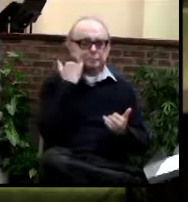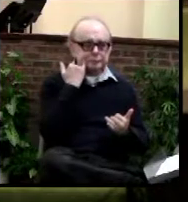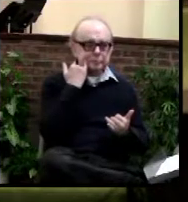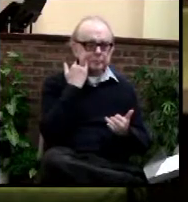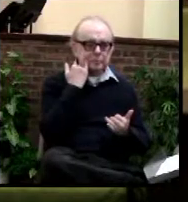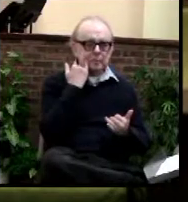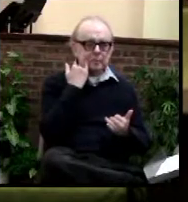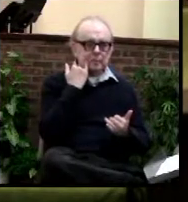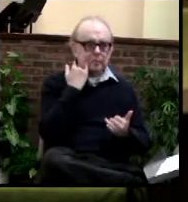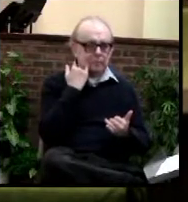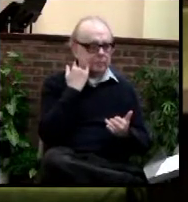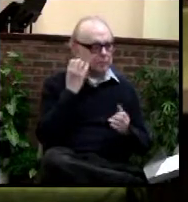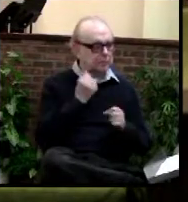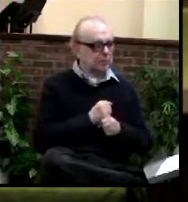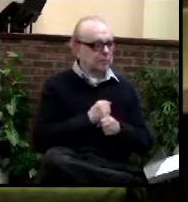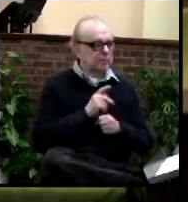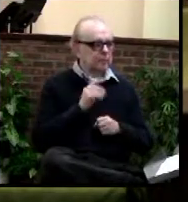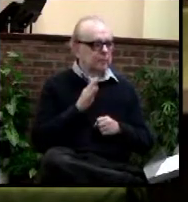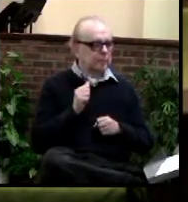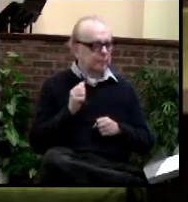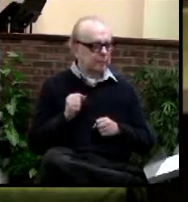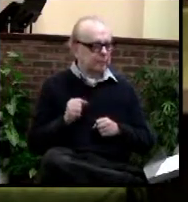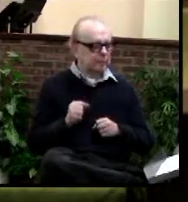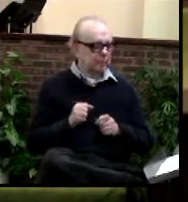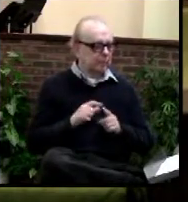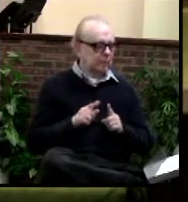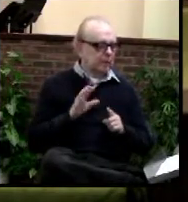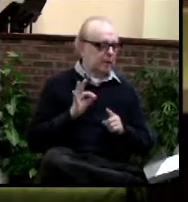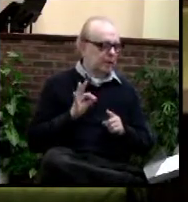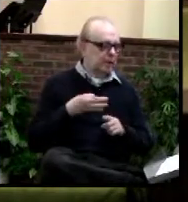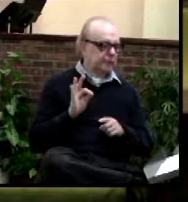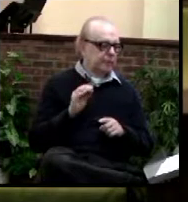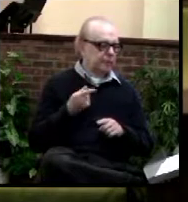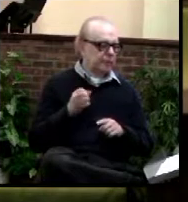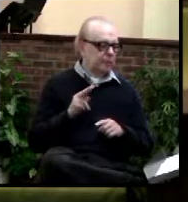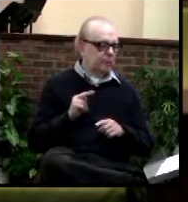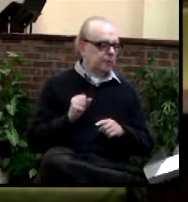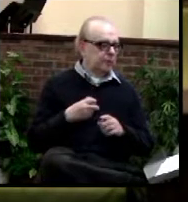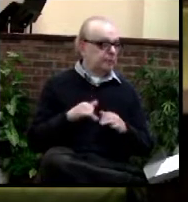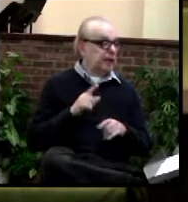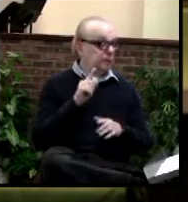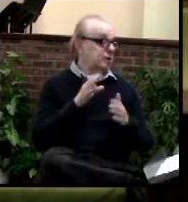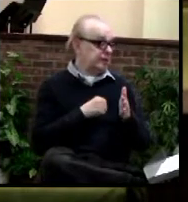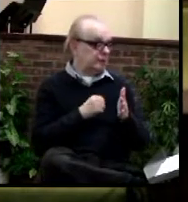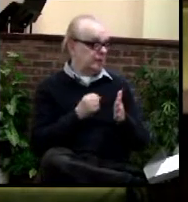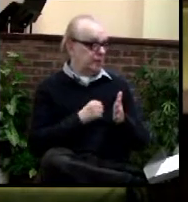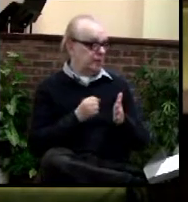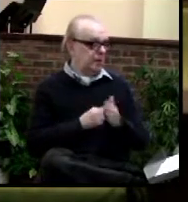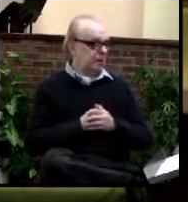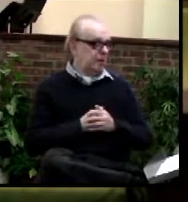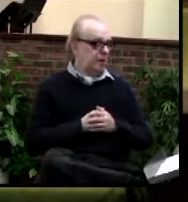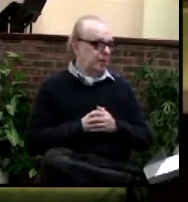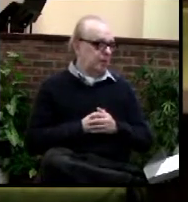if you've got the tubas and the French horns over here playing one song with a 3-4